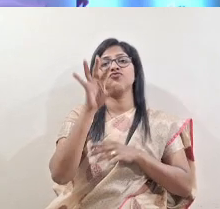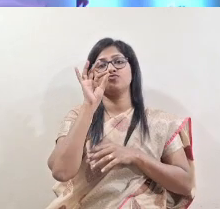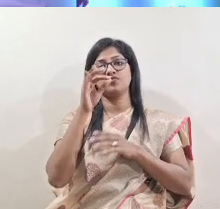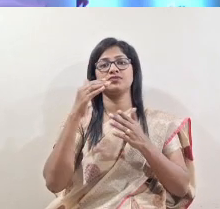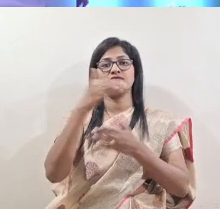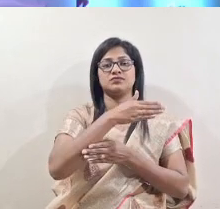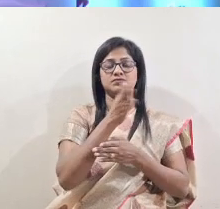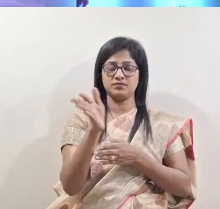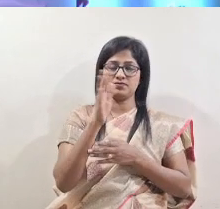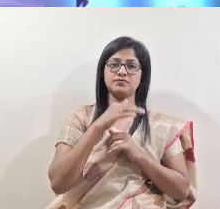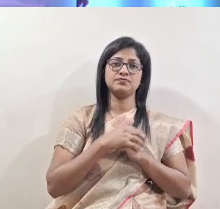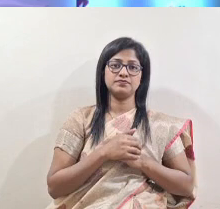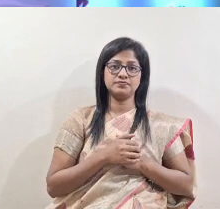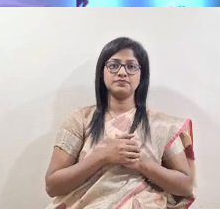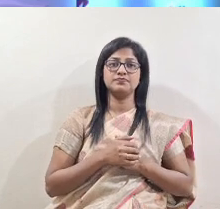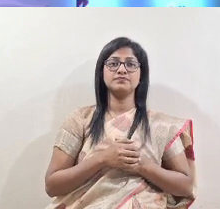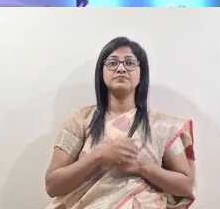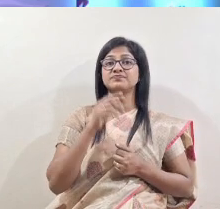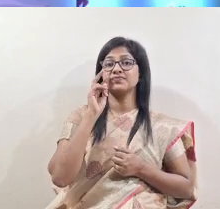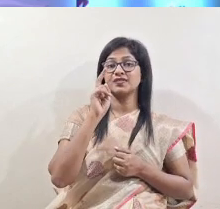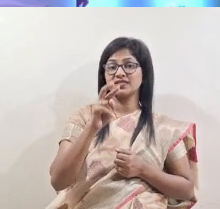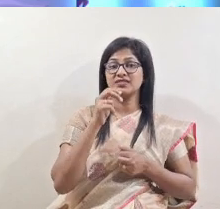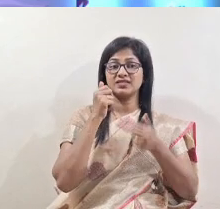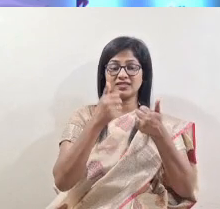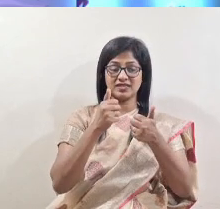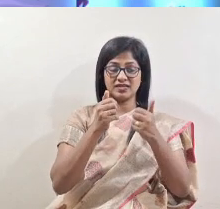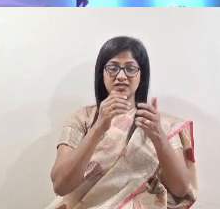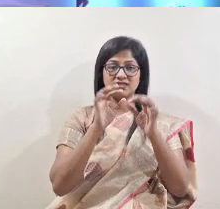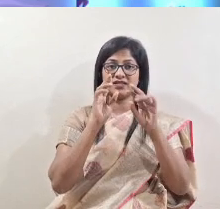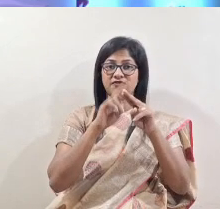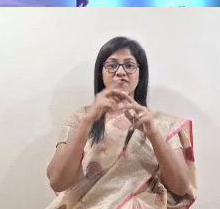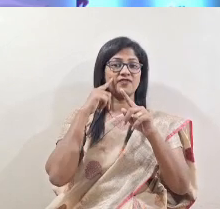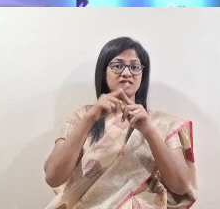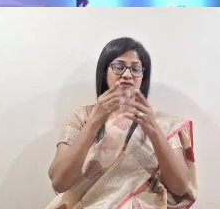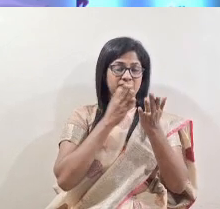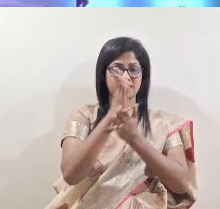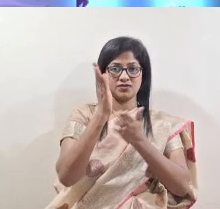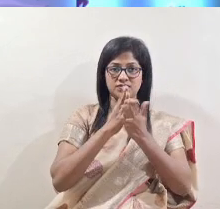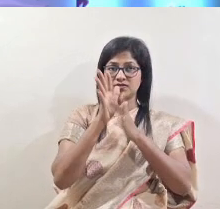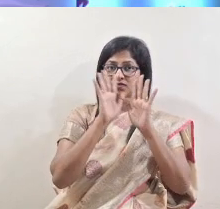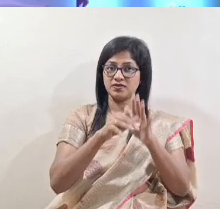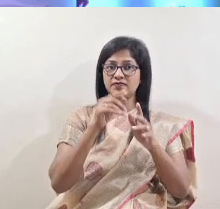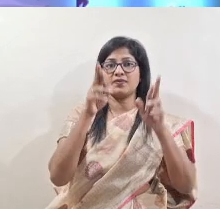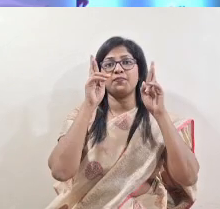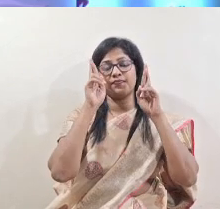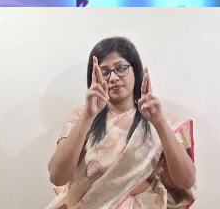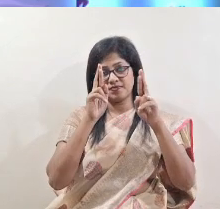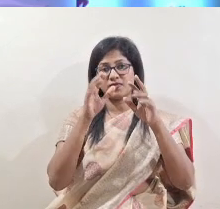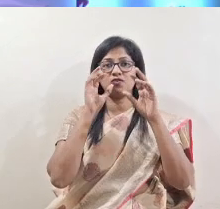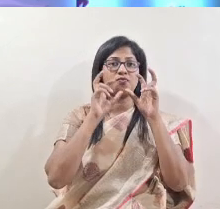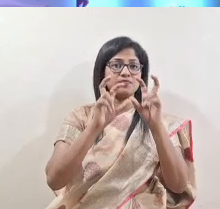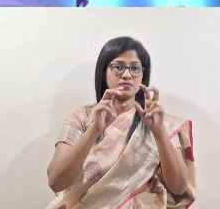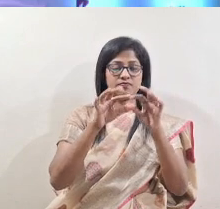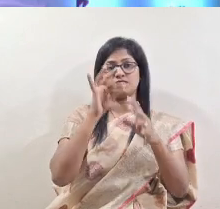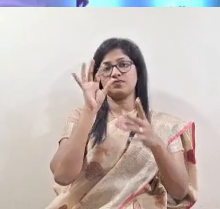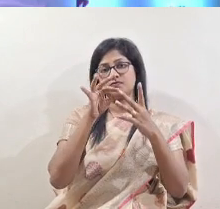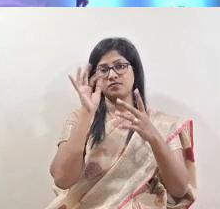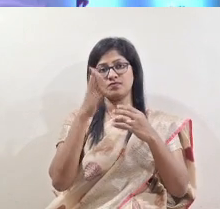than the choice of a direction. So you can see the goodness of fit measures also here, and the predicted